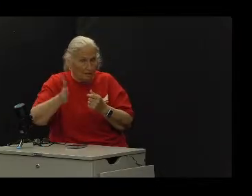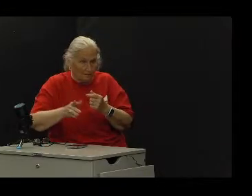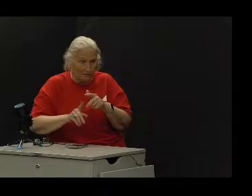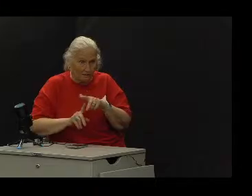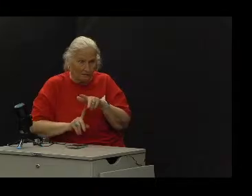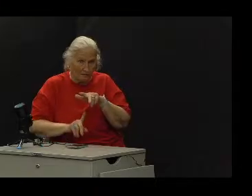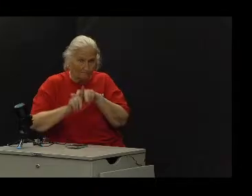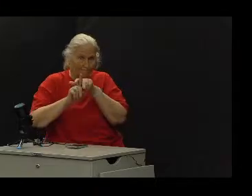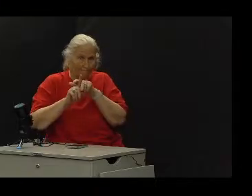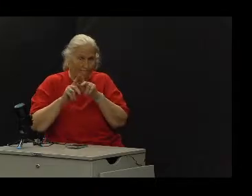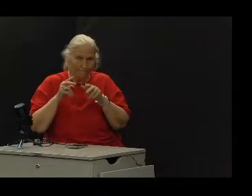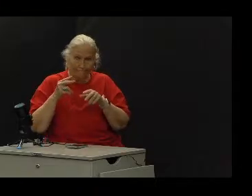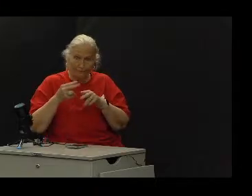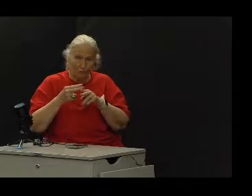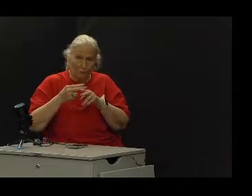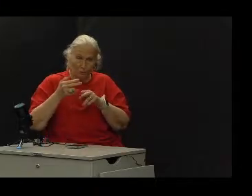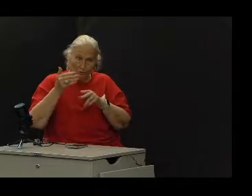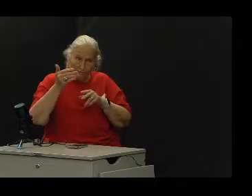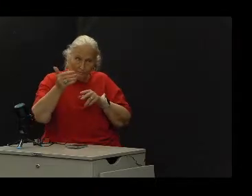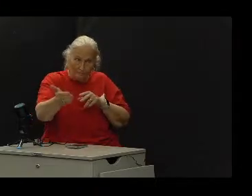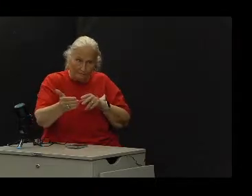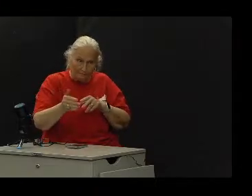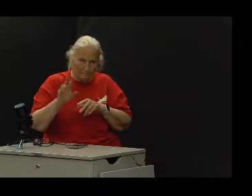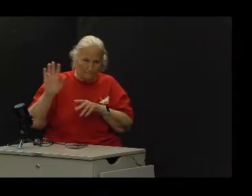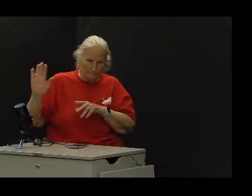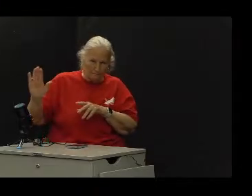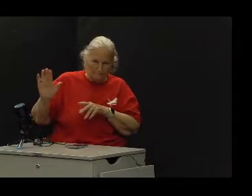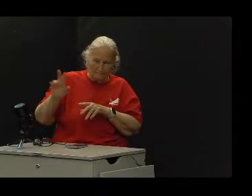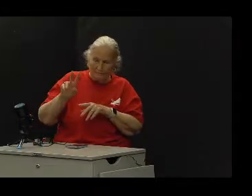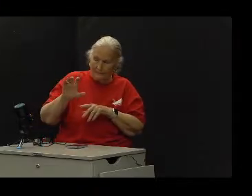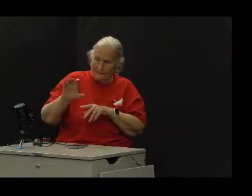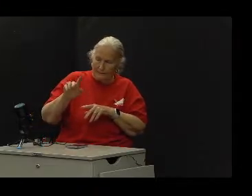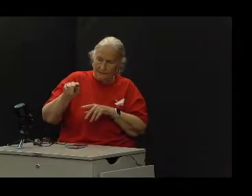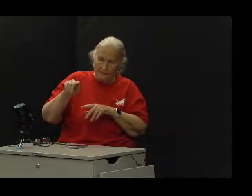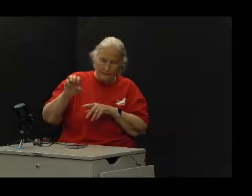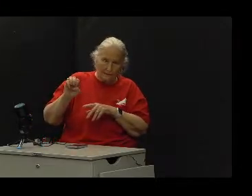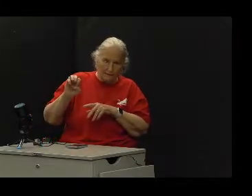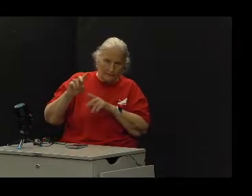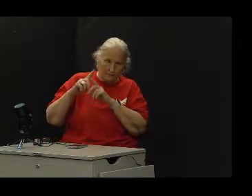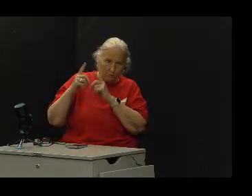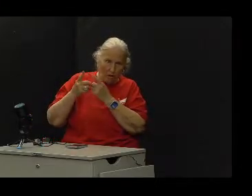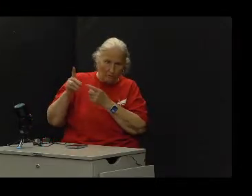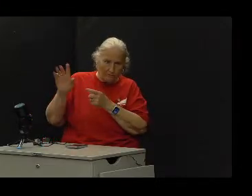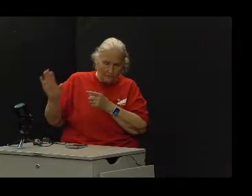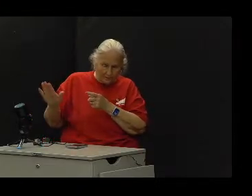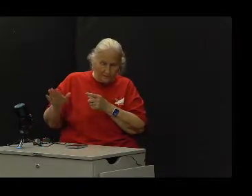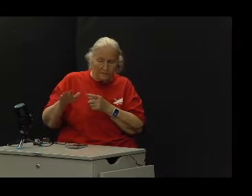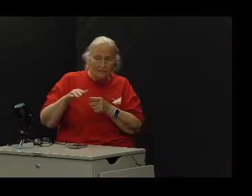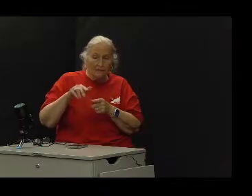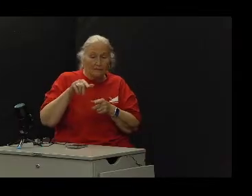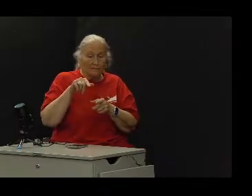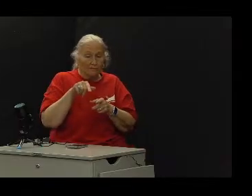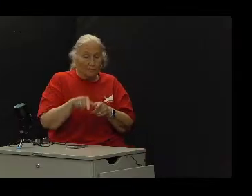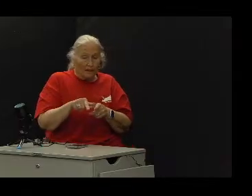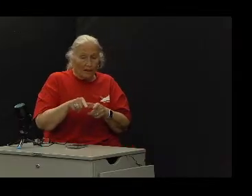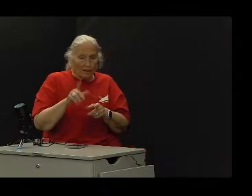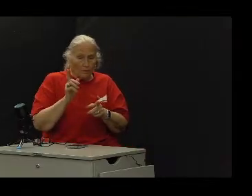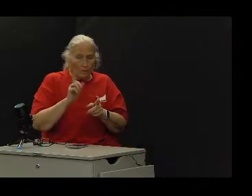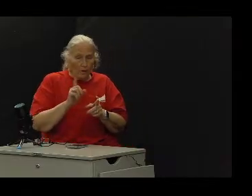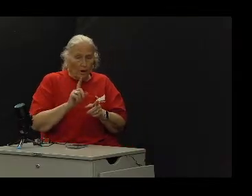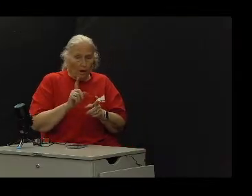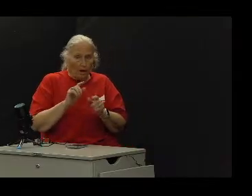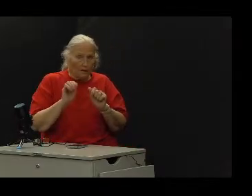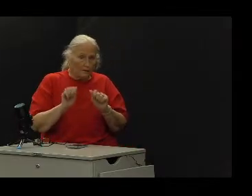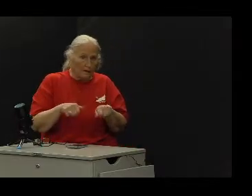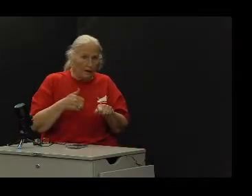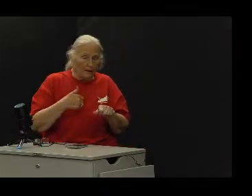organizations. I know that in the future, those are going to be coming up very soon. And the CTE